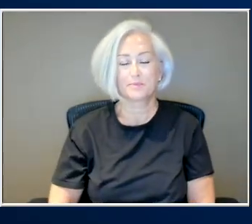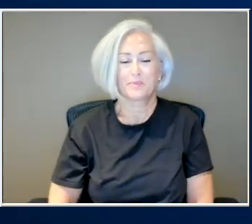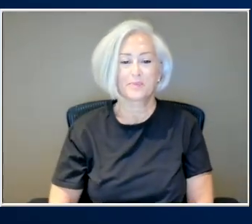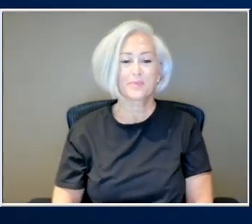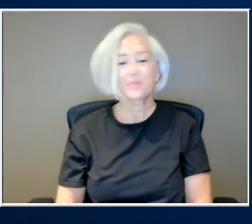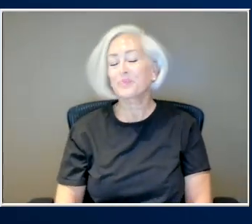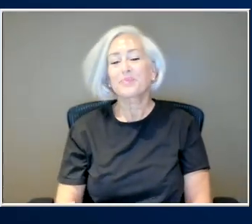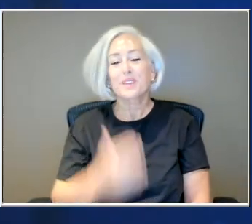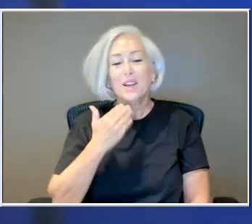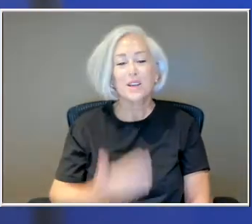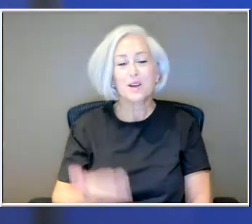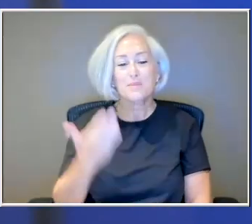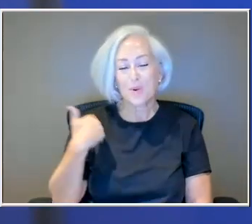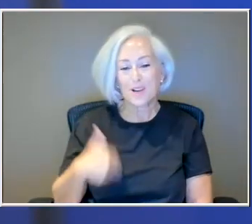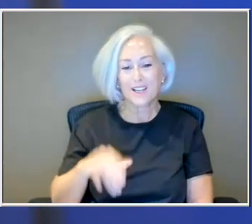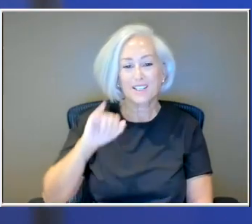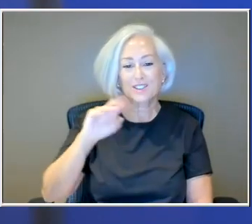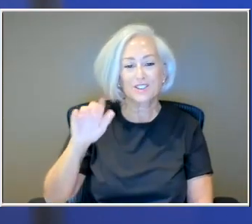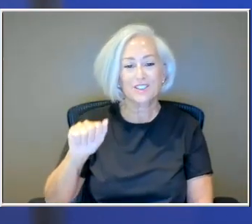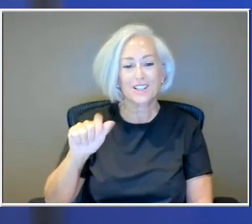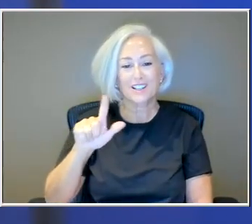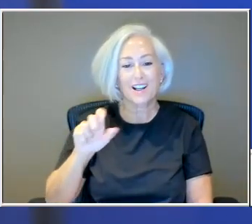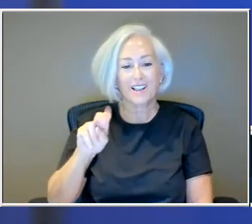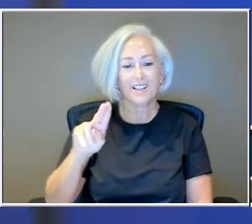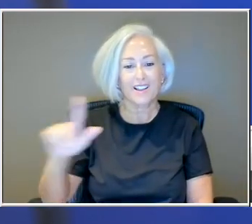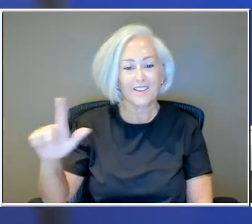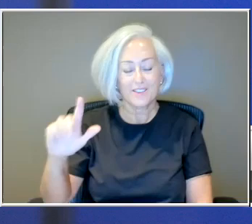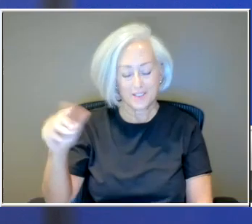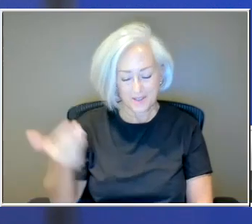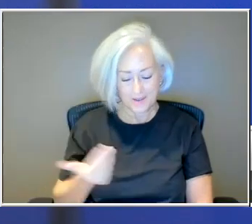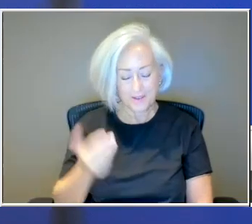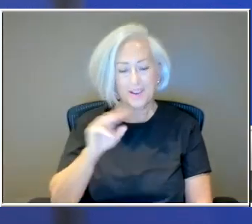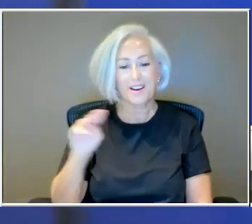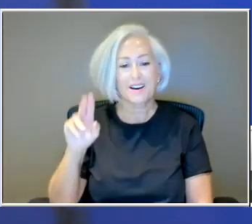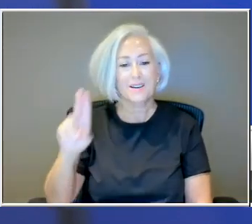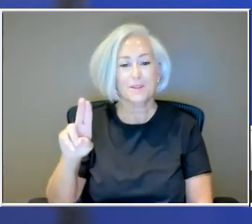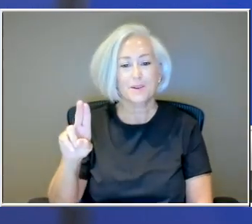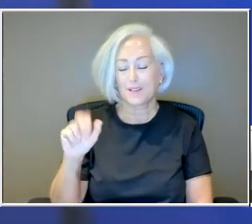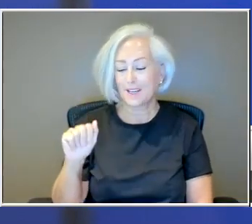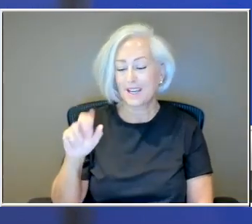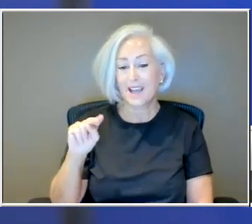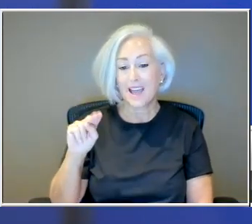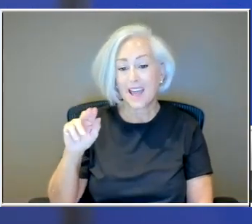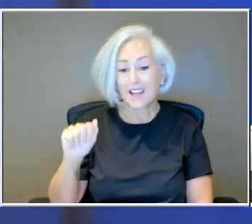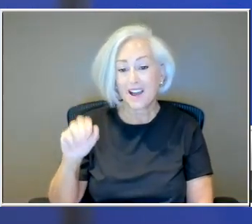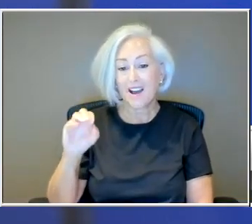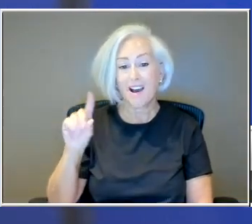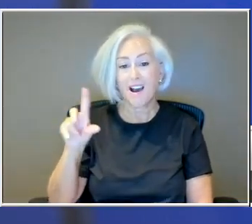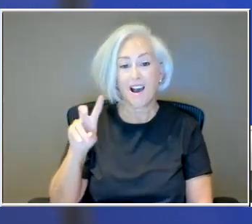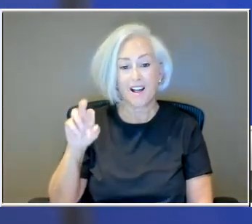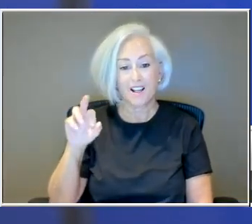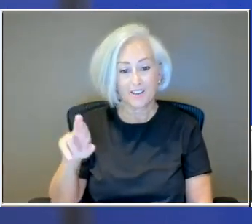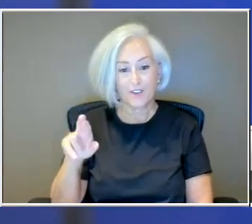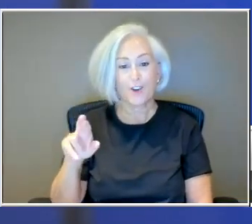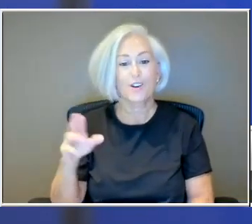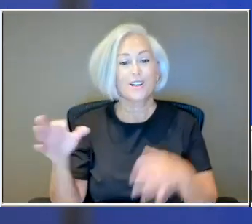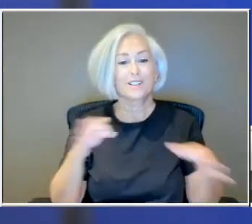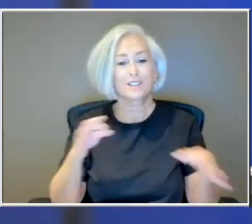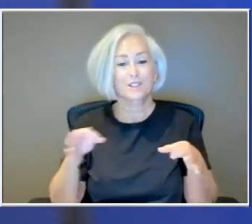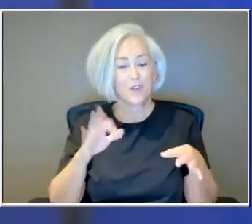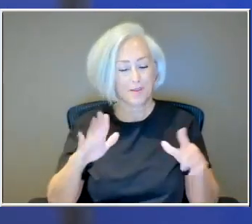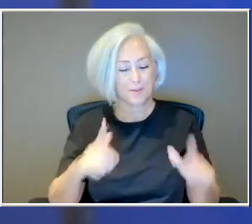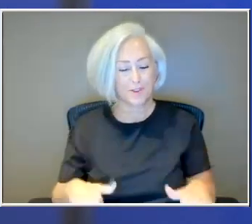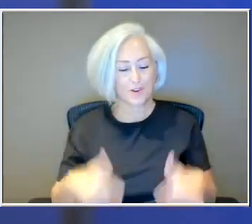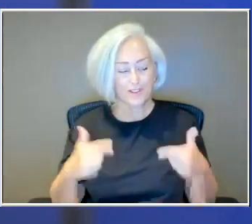Good morning, I'm Jessica Lovell, and welcome to the Morning Medical Update. Anna Oliver describes her life as blessed in the mess. And it's hard